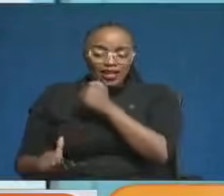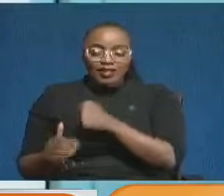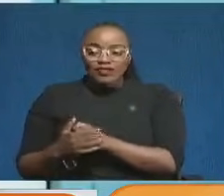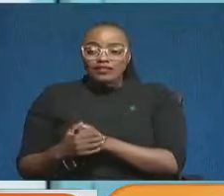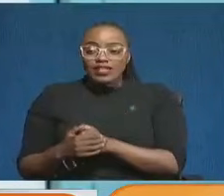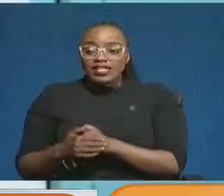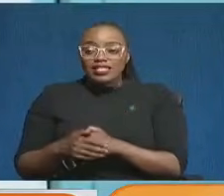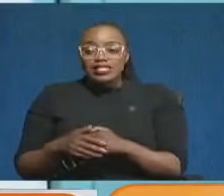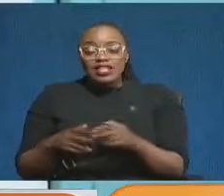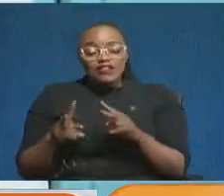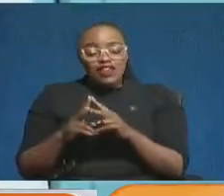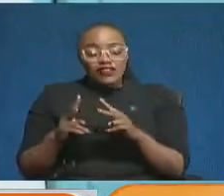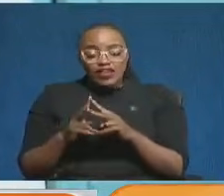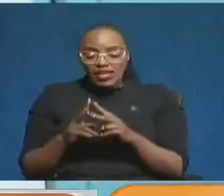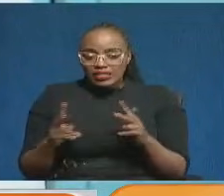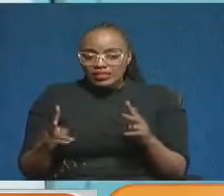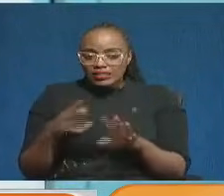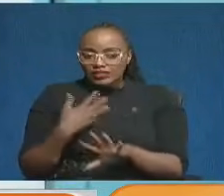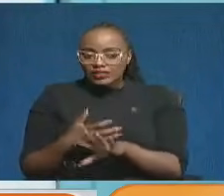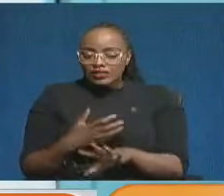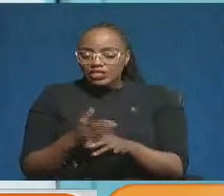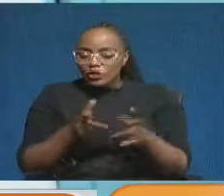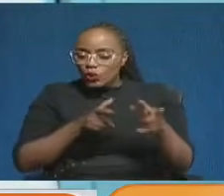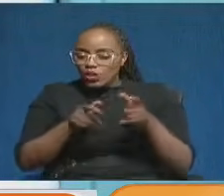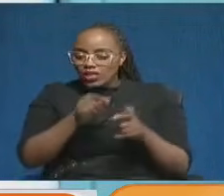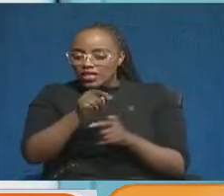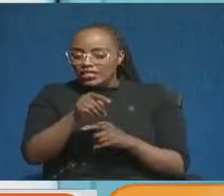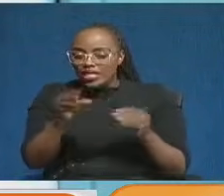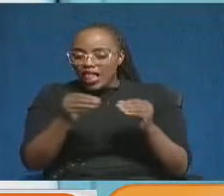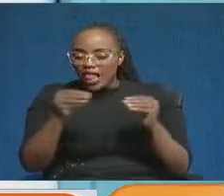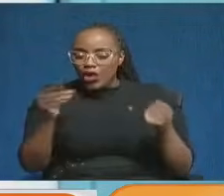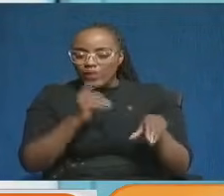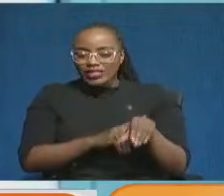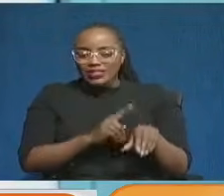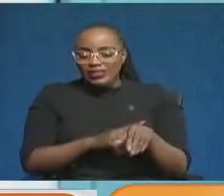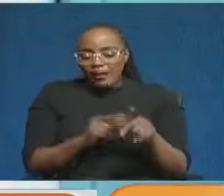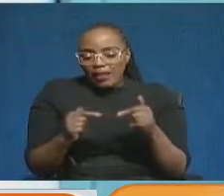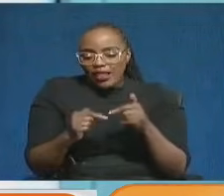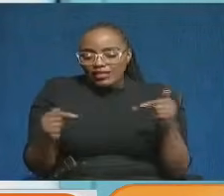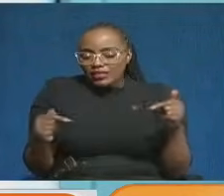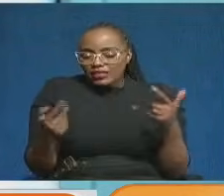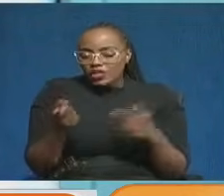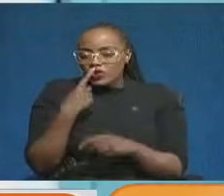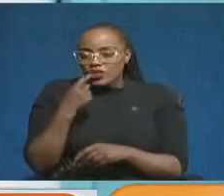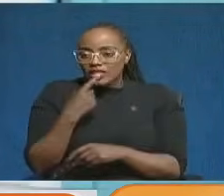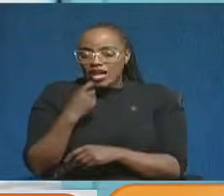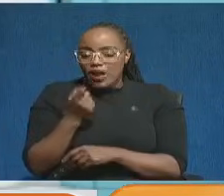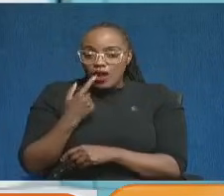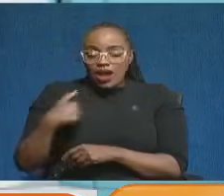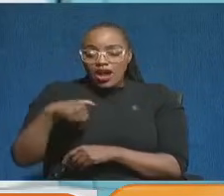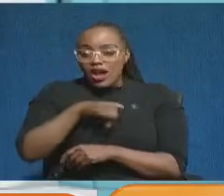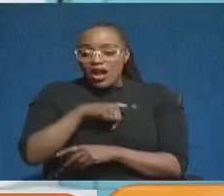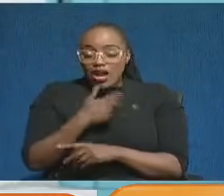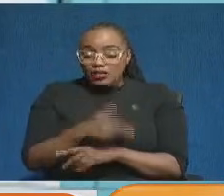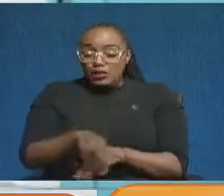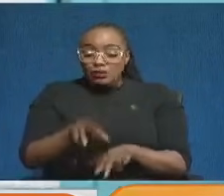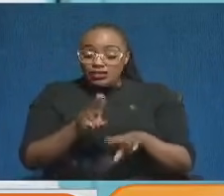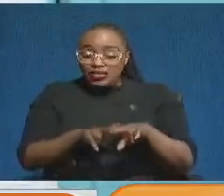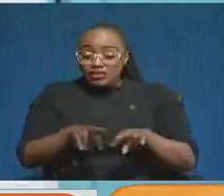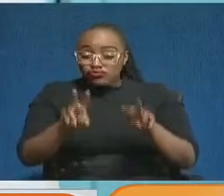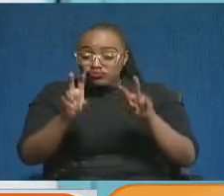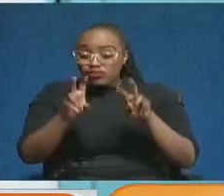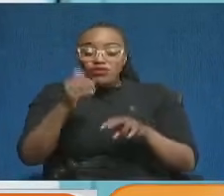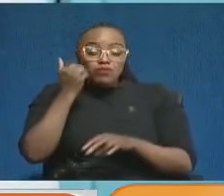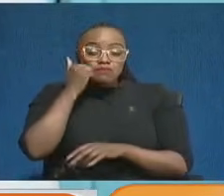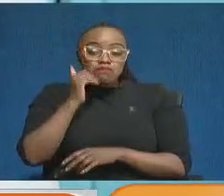a patient with multi-drug resistant. In long run, we'll be sitting and observing our